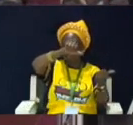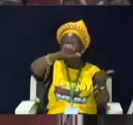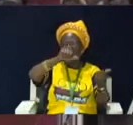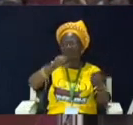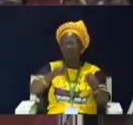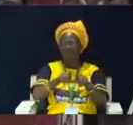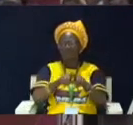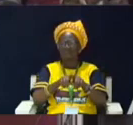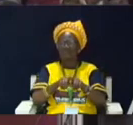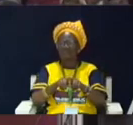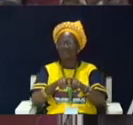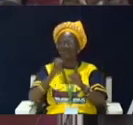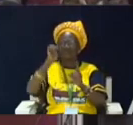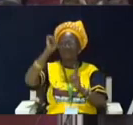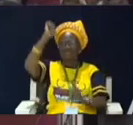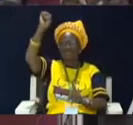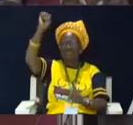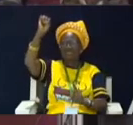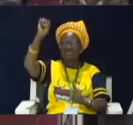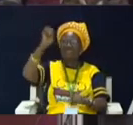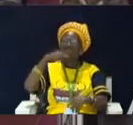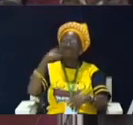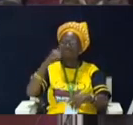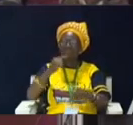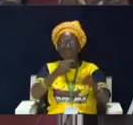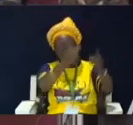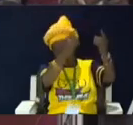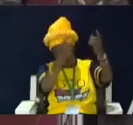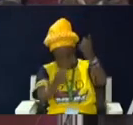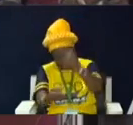So he says, come,